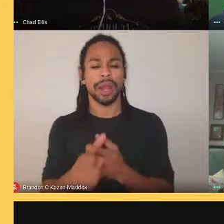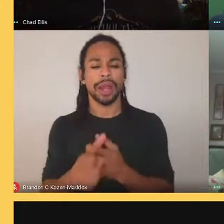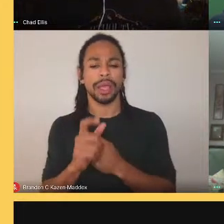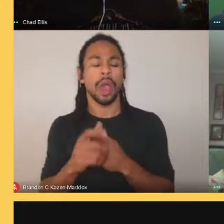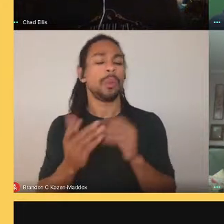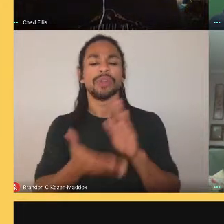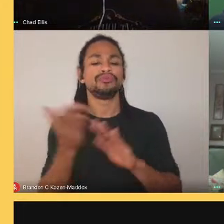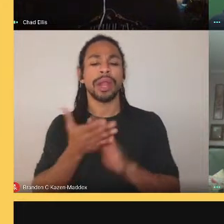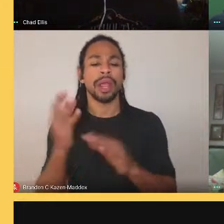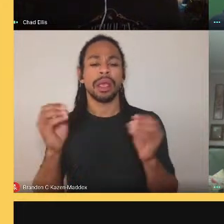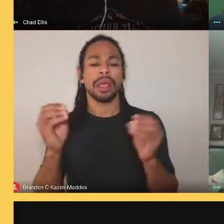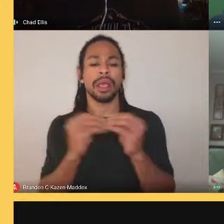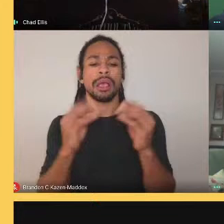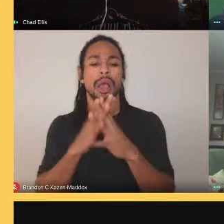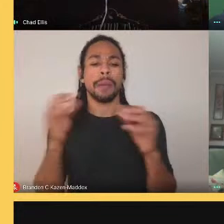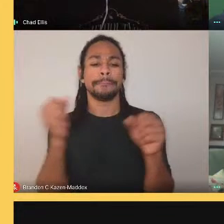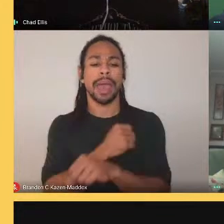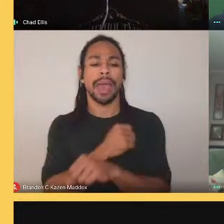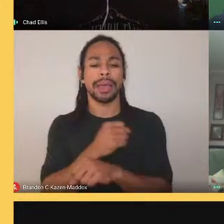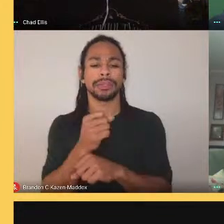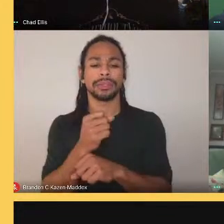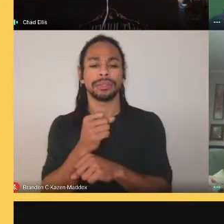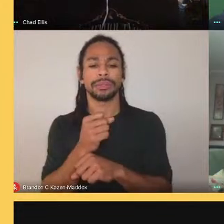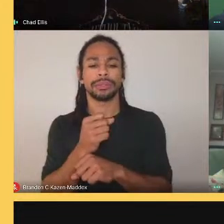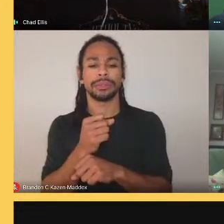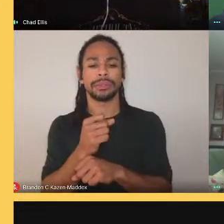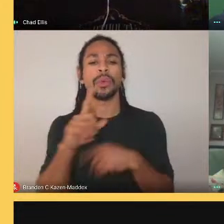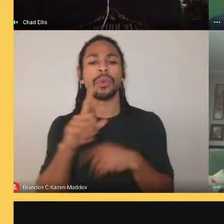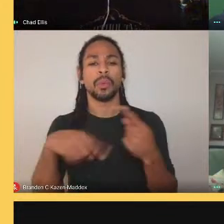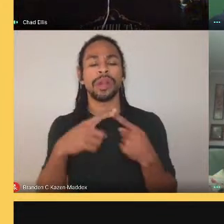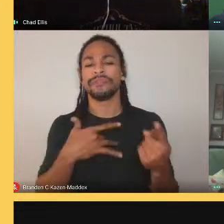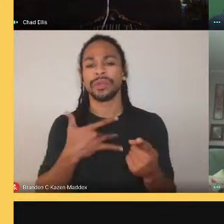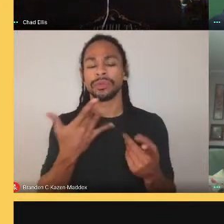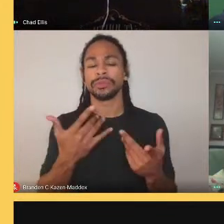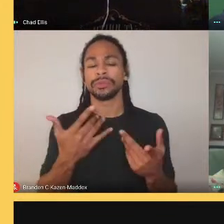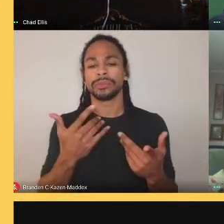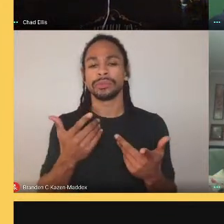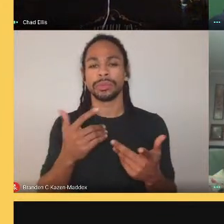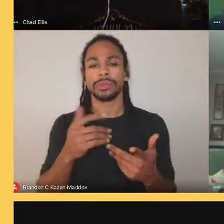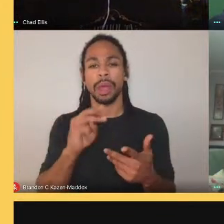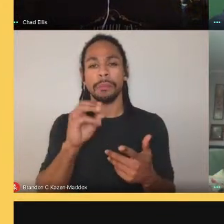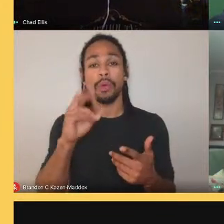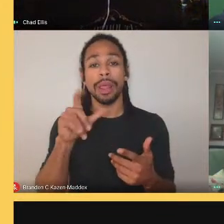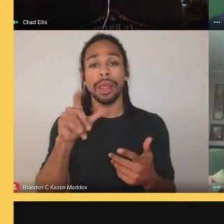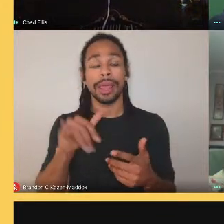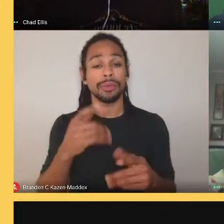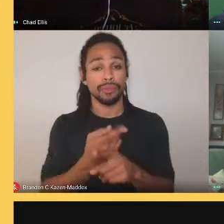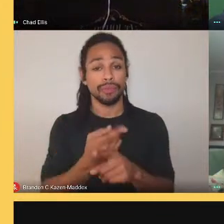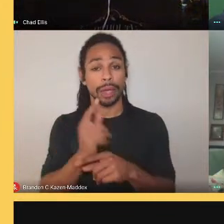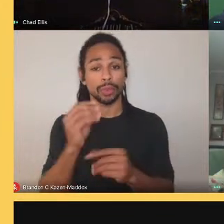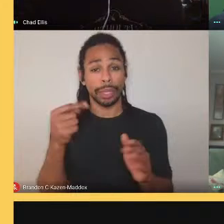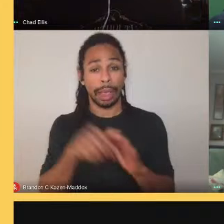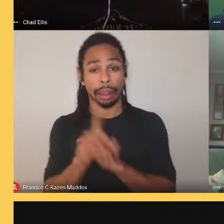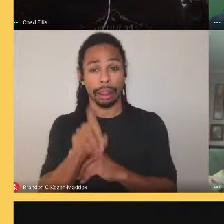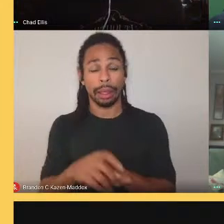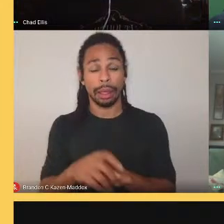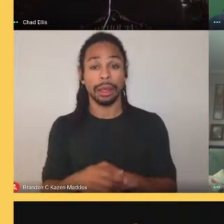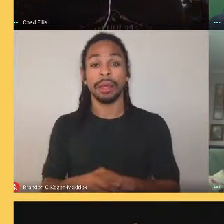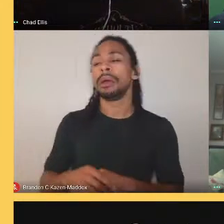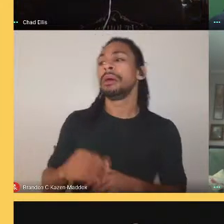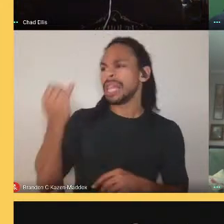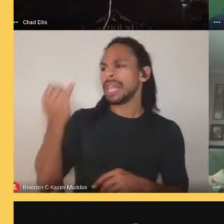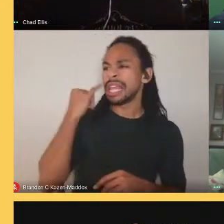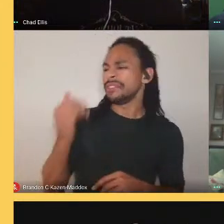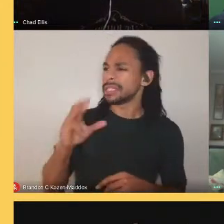I feel like with framing enemies as morally right to kill, you need to give your players the option to get through combat without killing them.